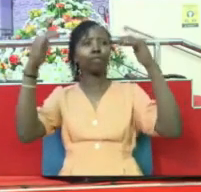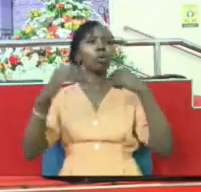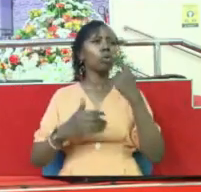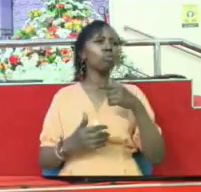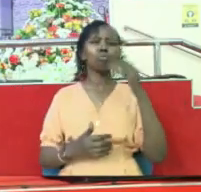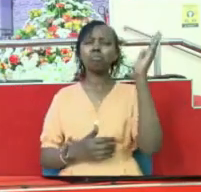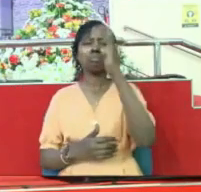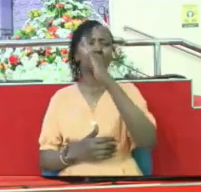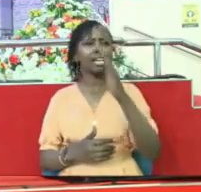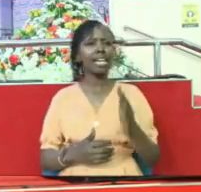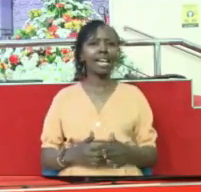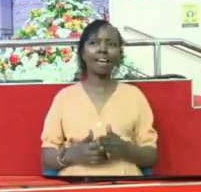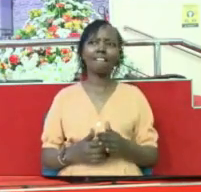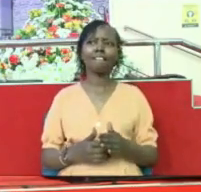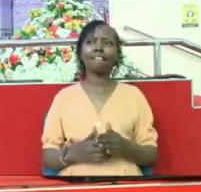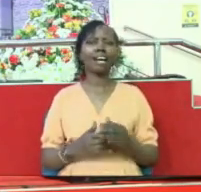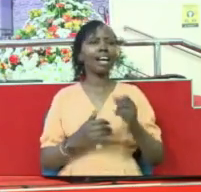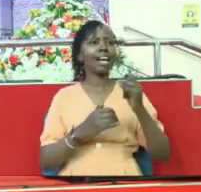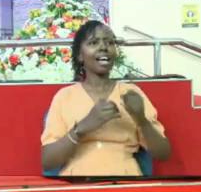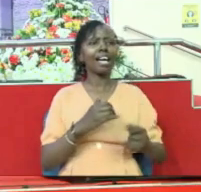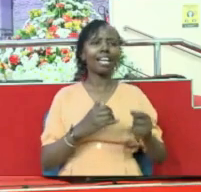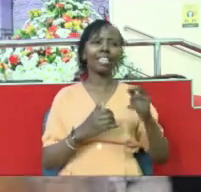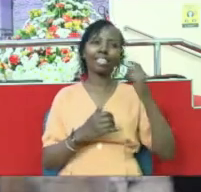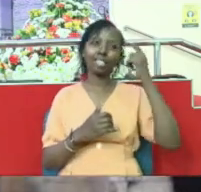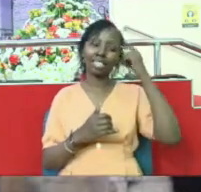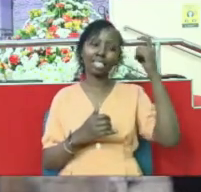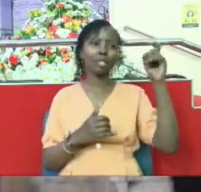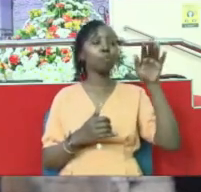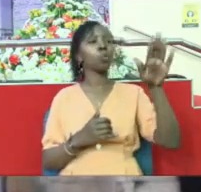never give you a dream so that he can embarrass you.